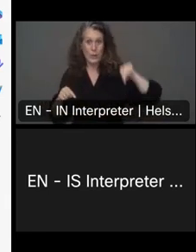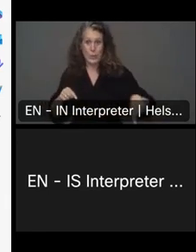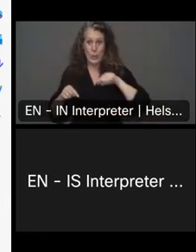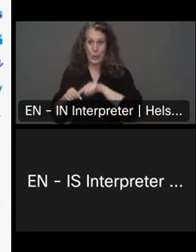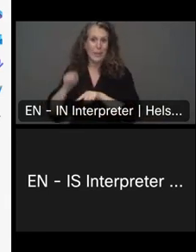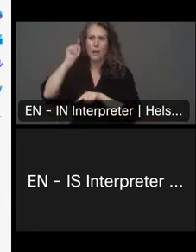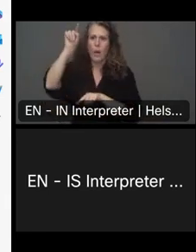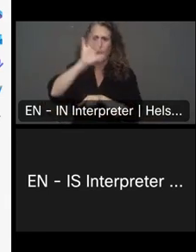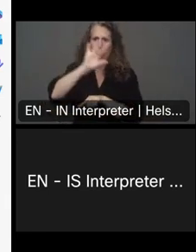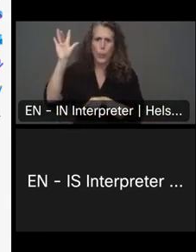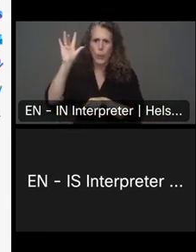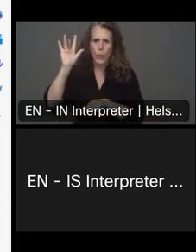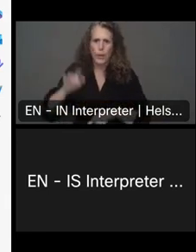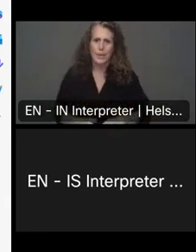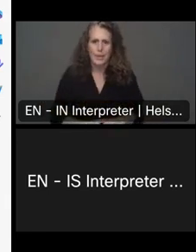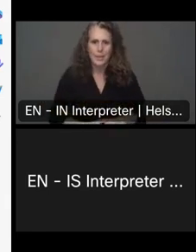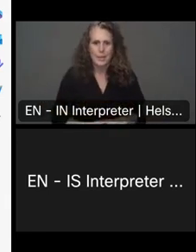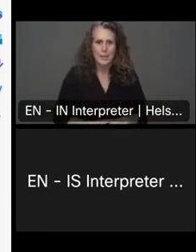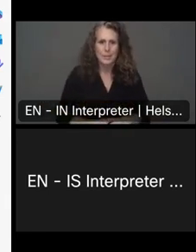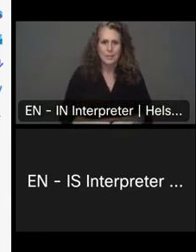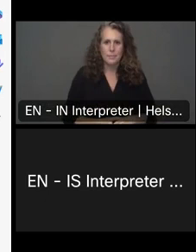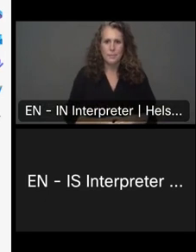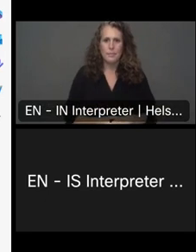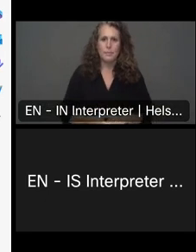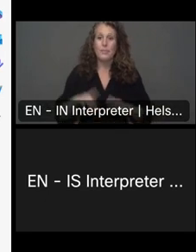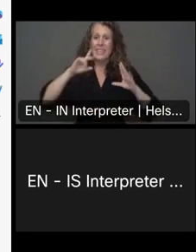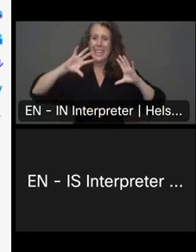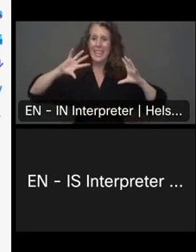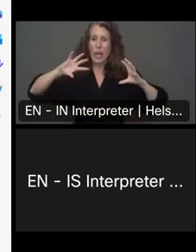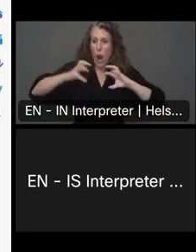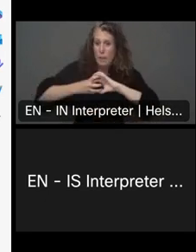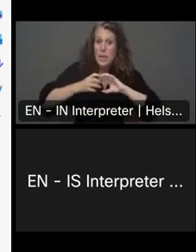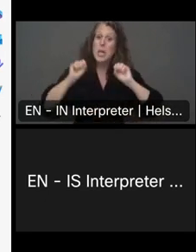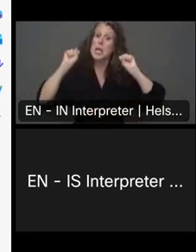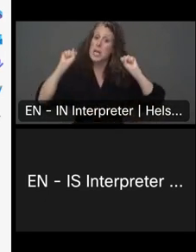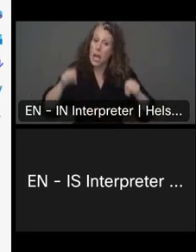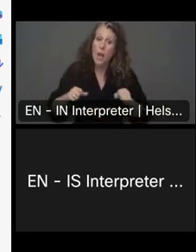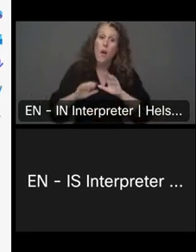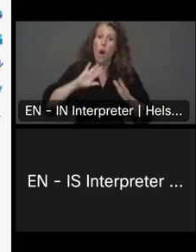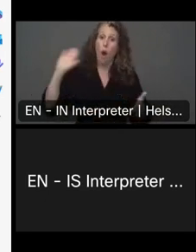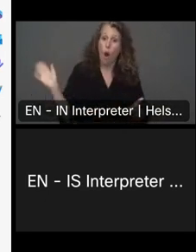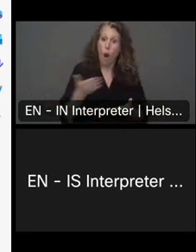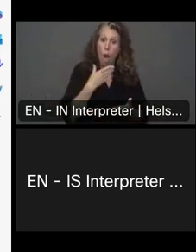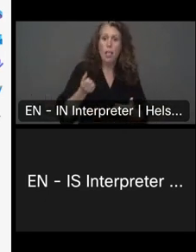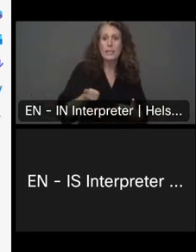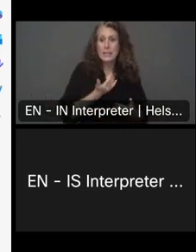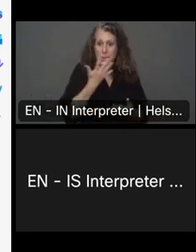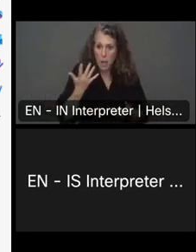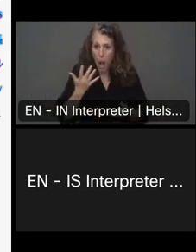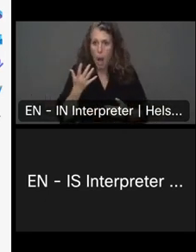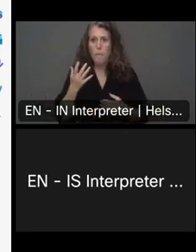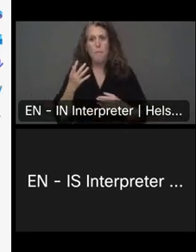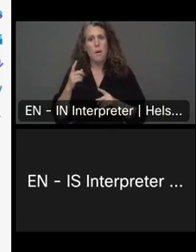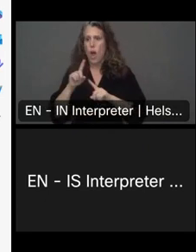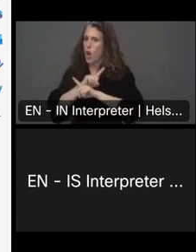would predict that you could get a system with all, some, and null, not all, and